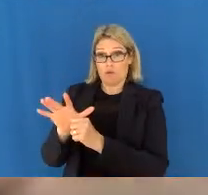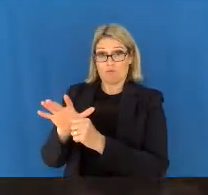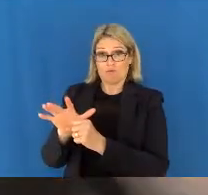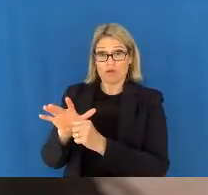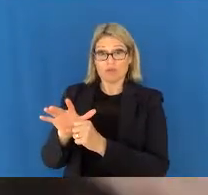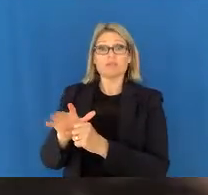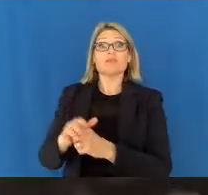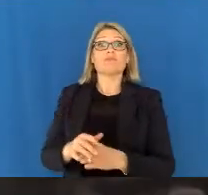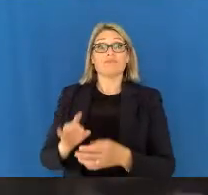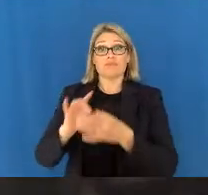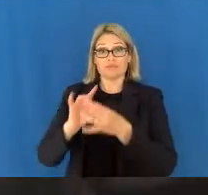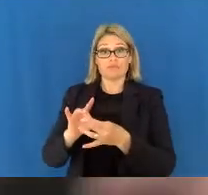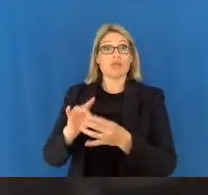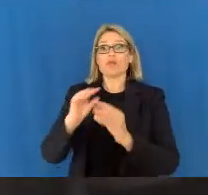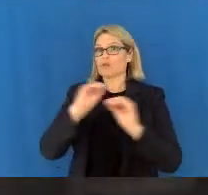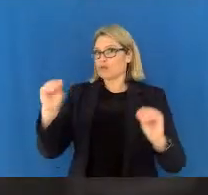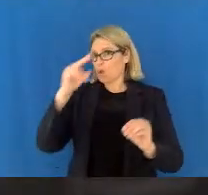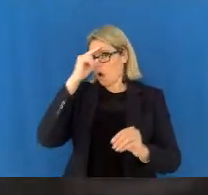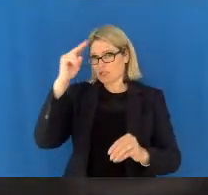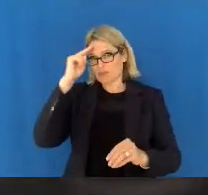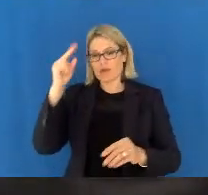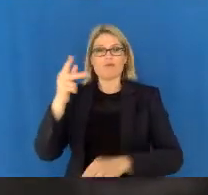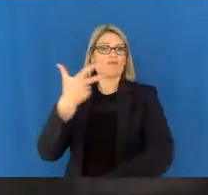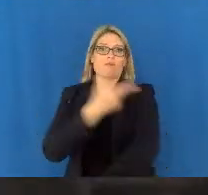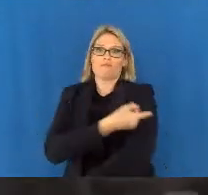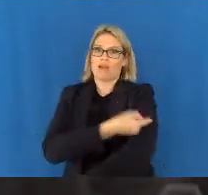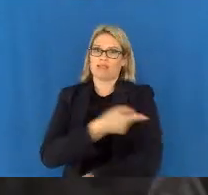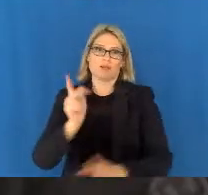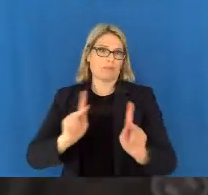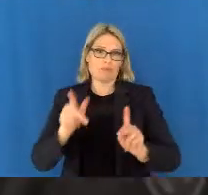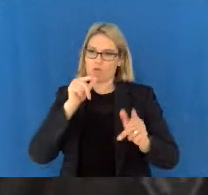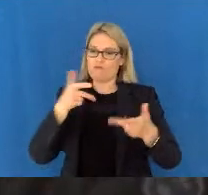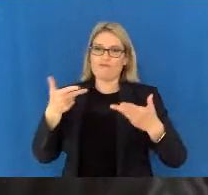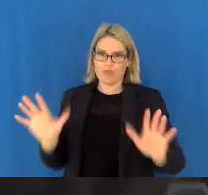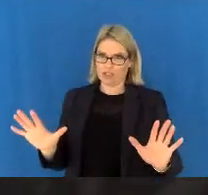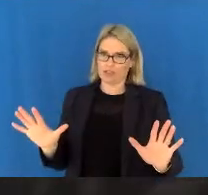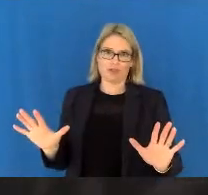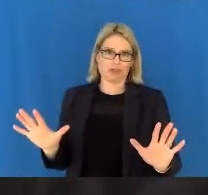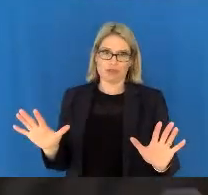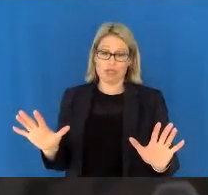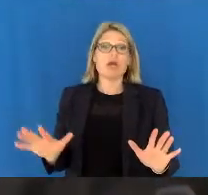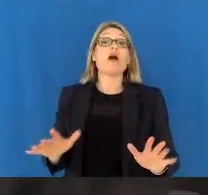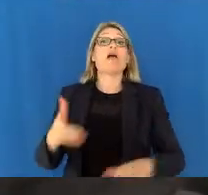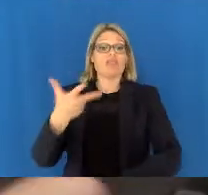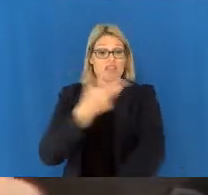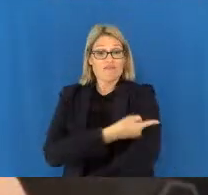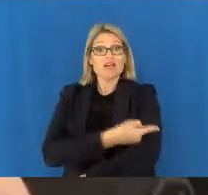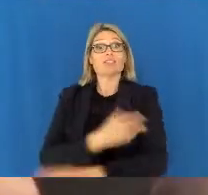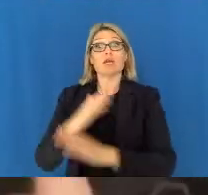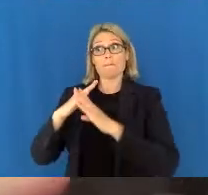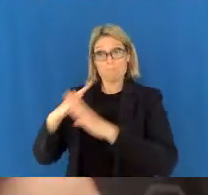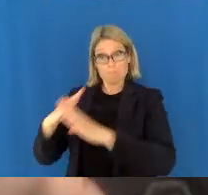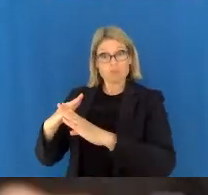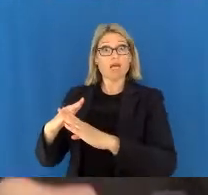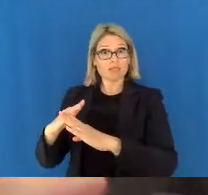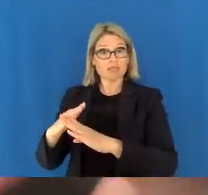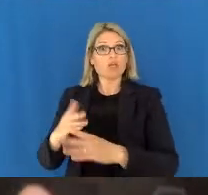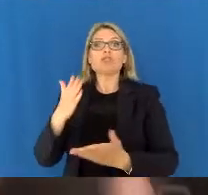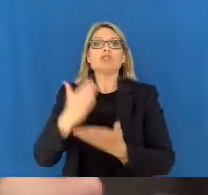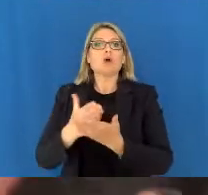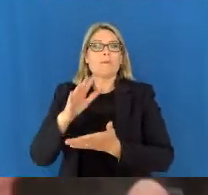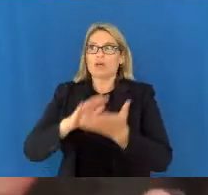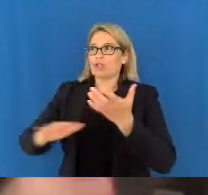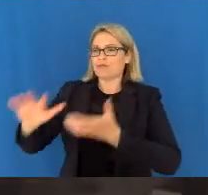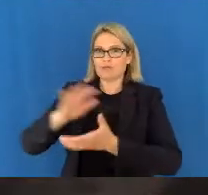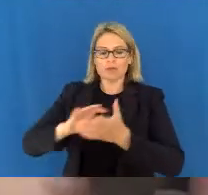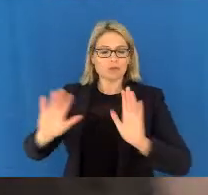new hospitalizations of vaccinated people. The vaccine protects, so we have to stop being confused.